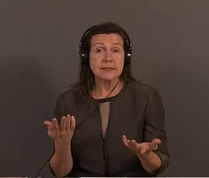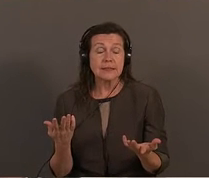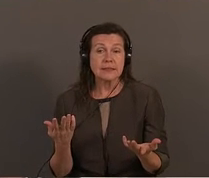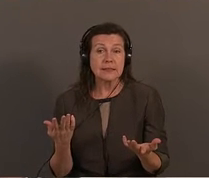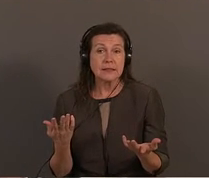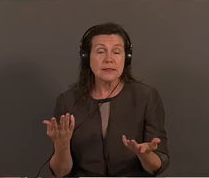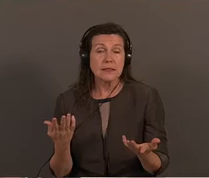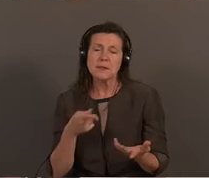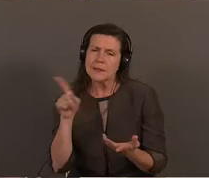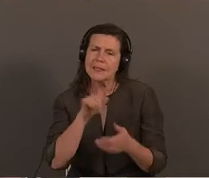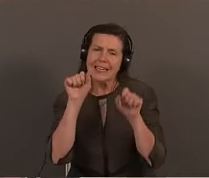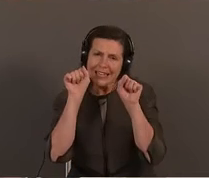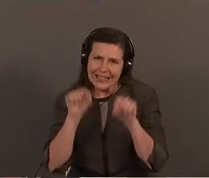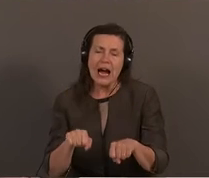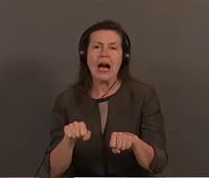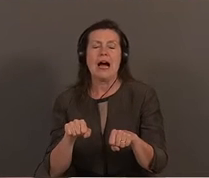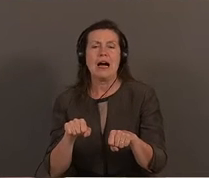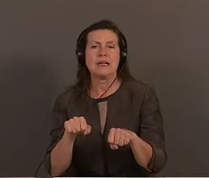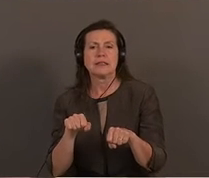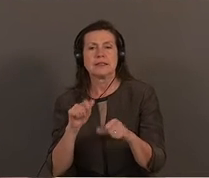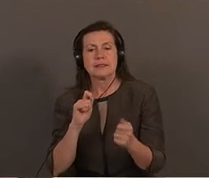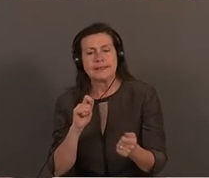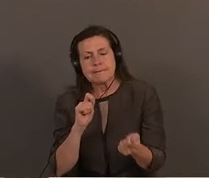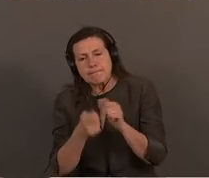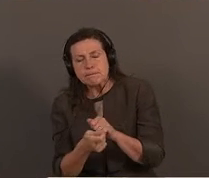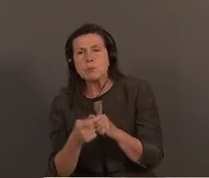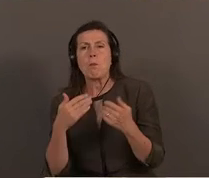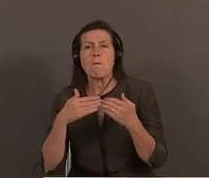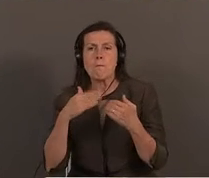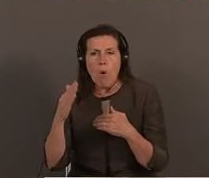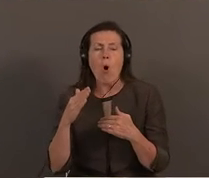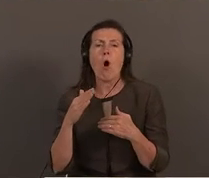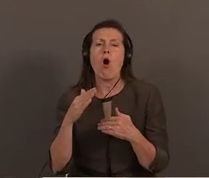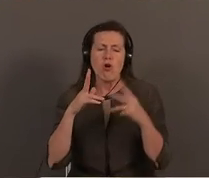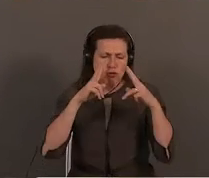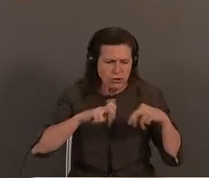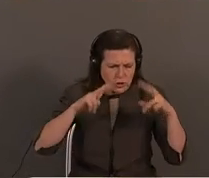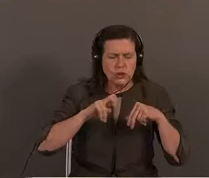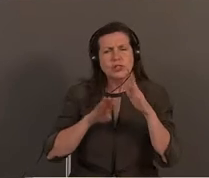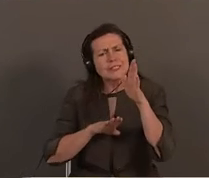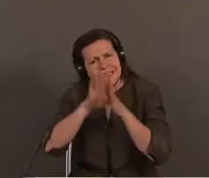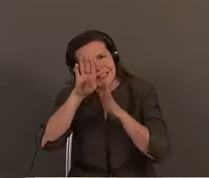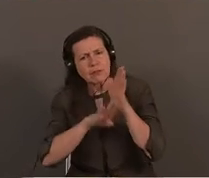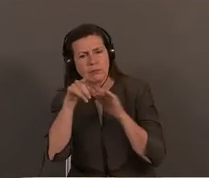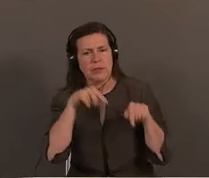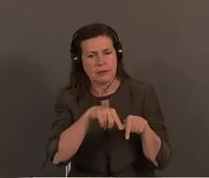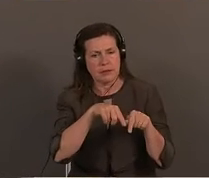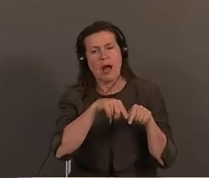What could be done in order to have more R&D centers here in